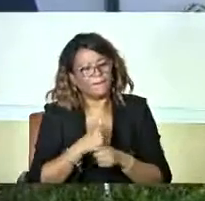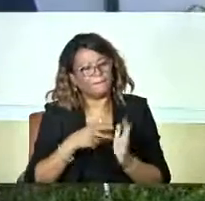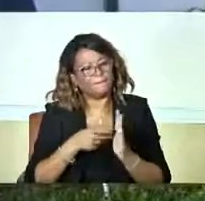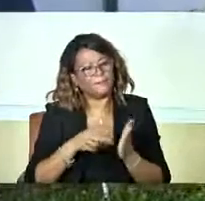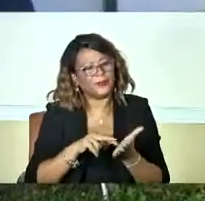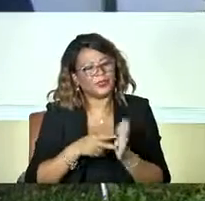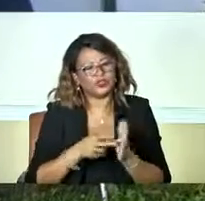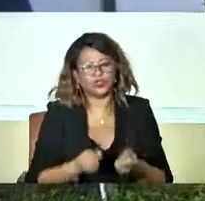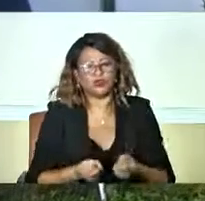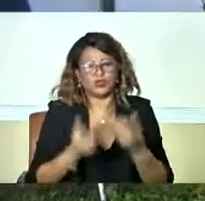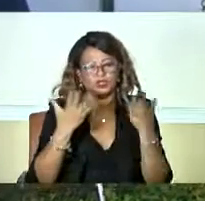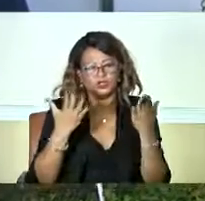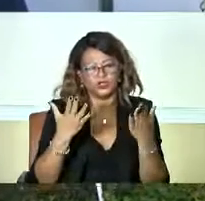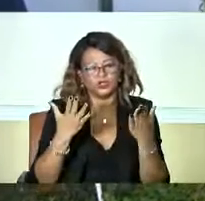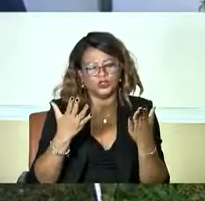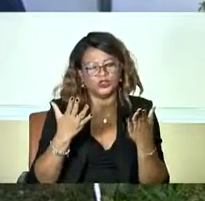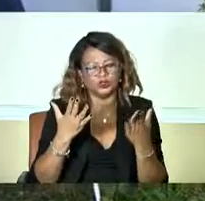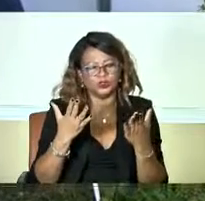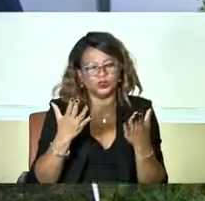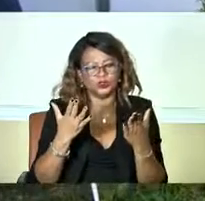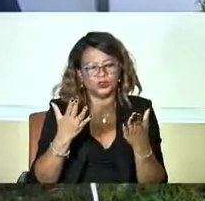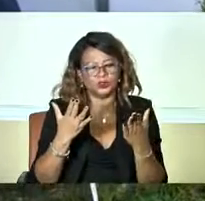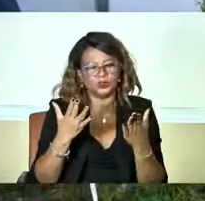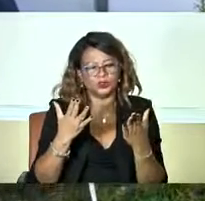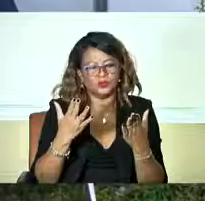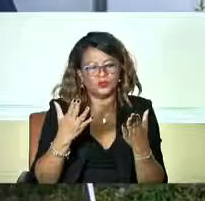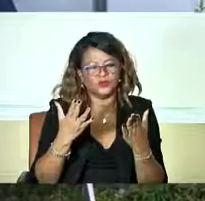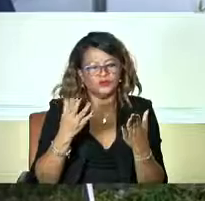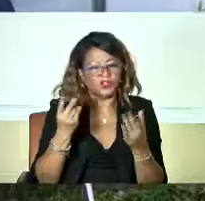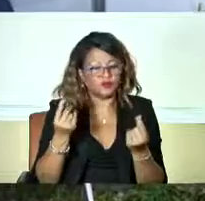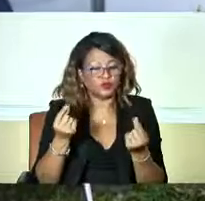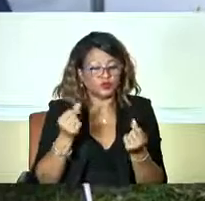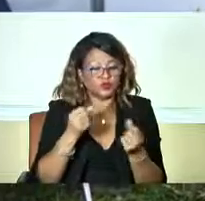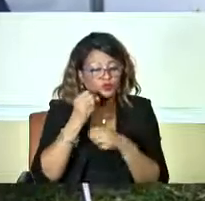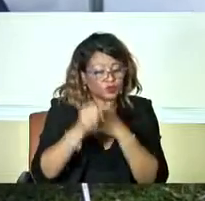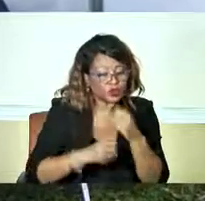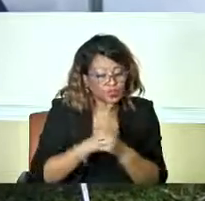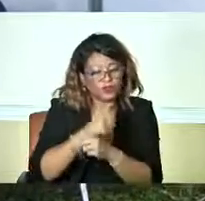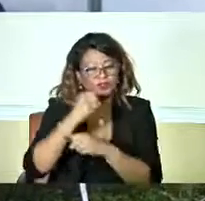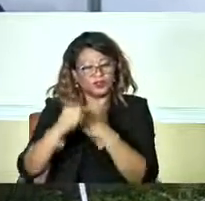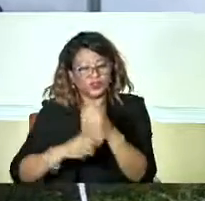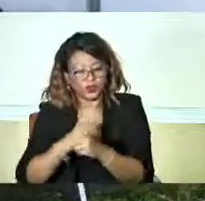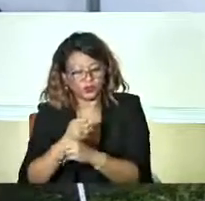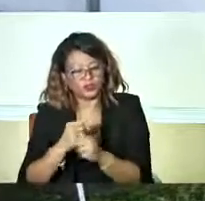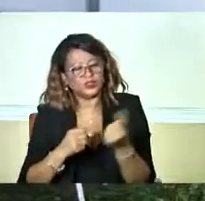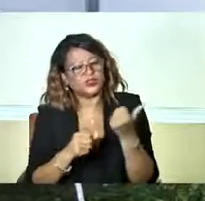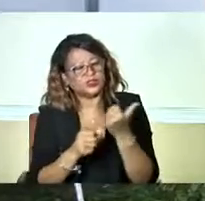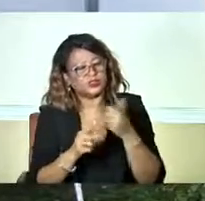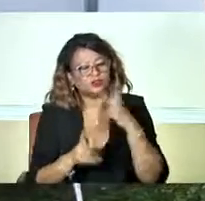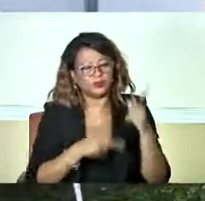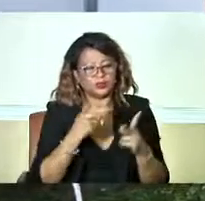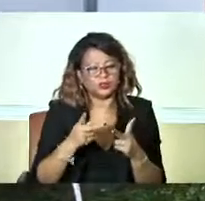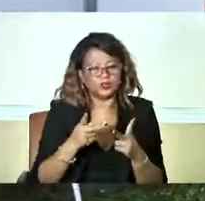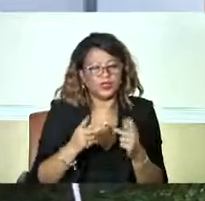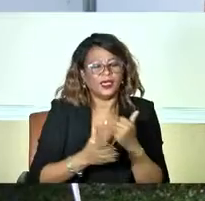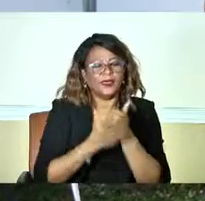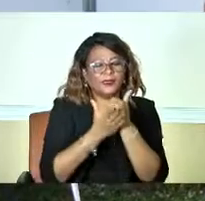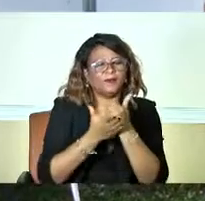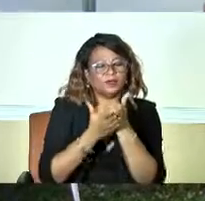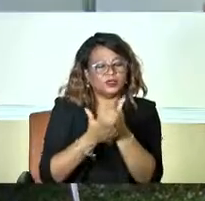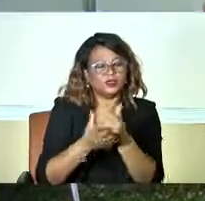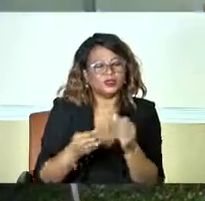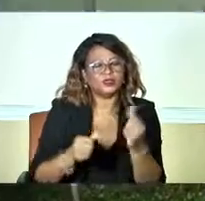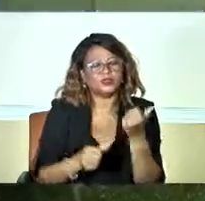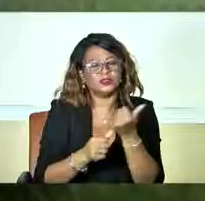to me because this is what we do year round, and to assist people. And what this is doing is helping us assist